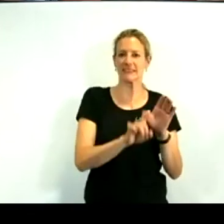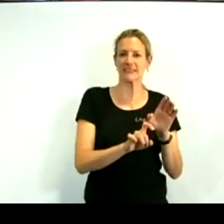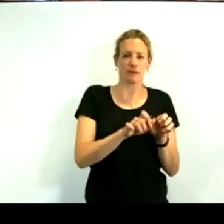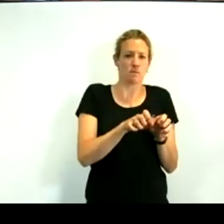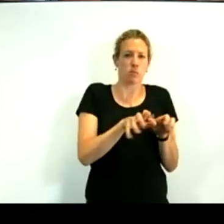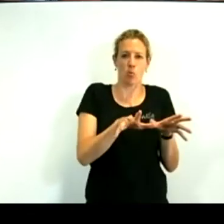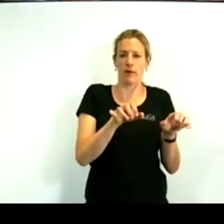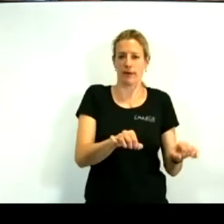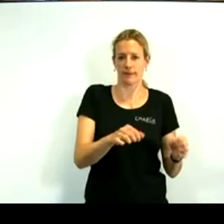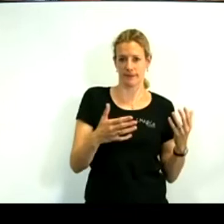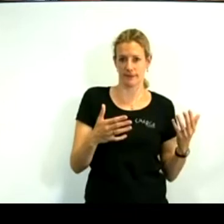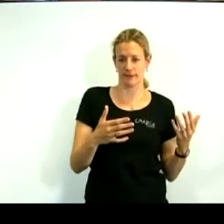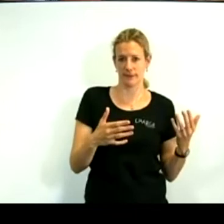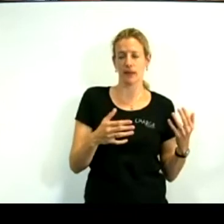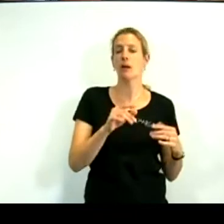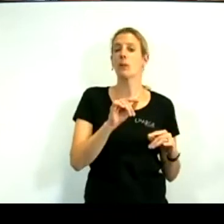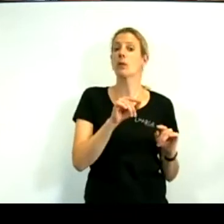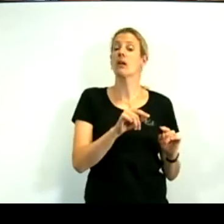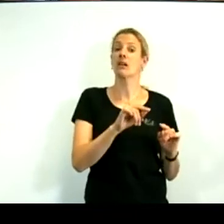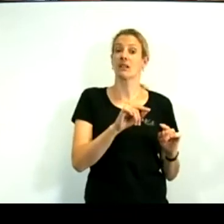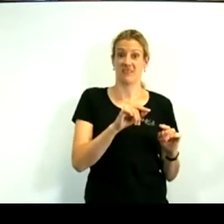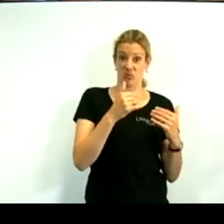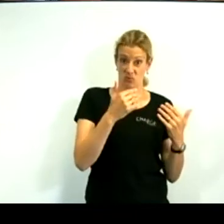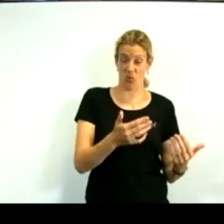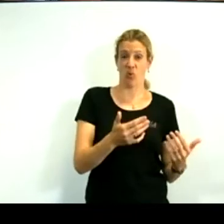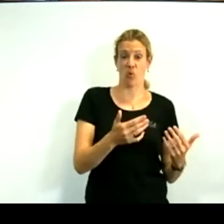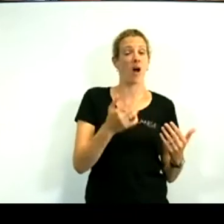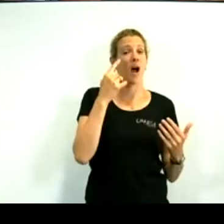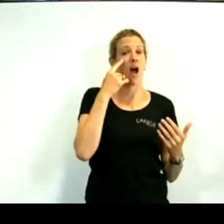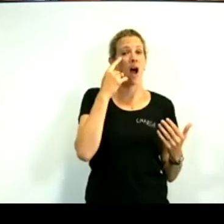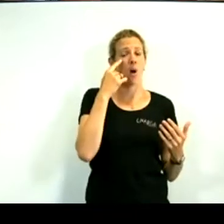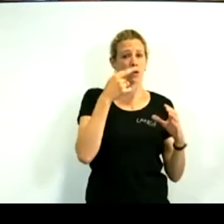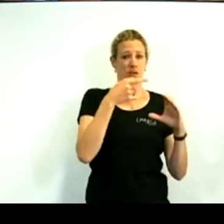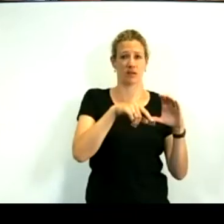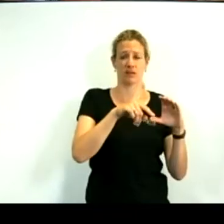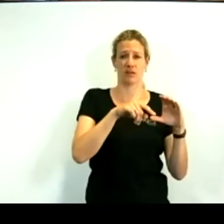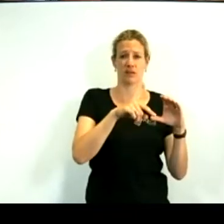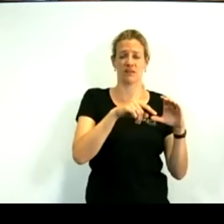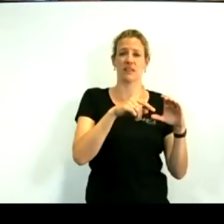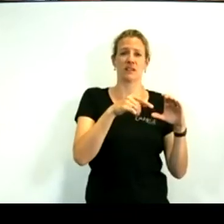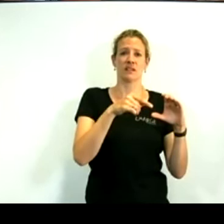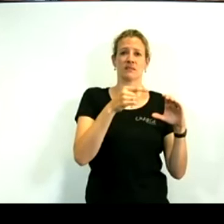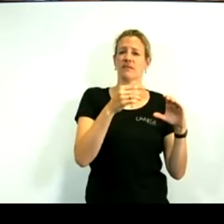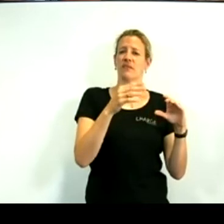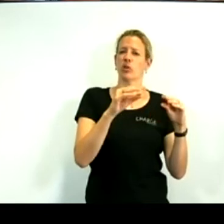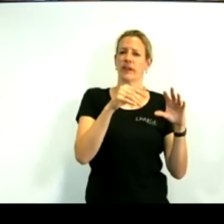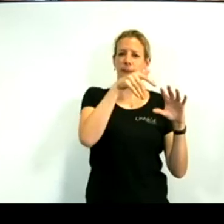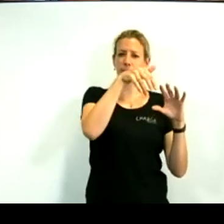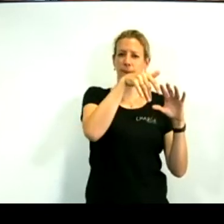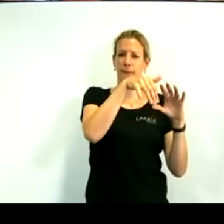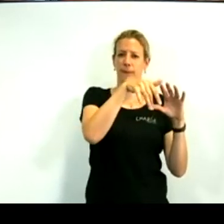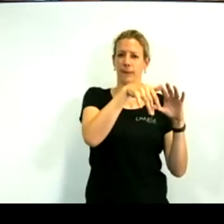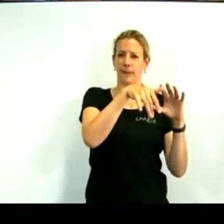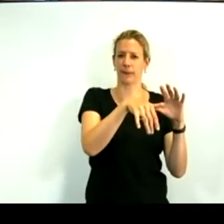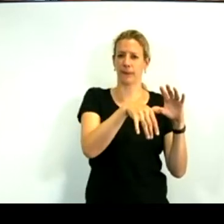the fluid in the eye gets through that little hole and it comes between the back of the eye and the retina.